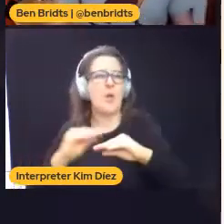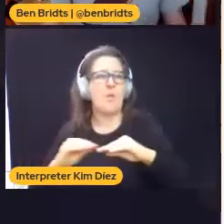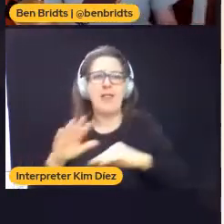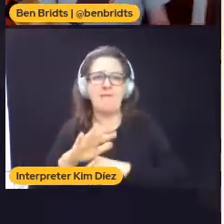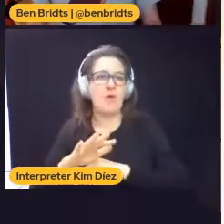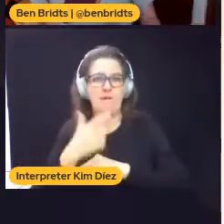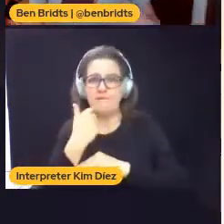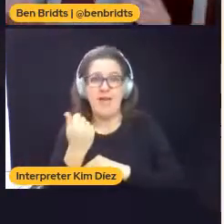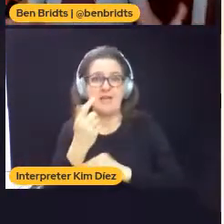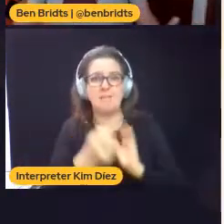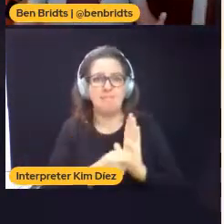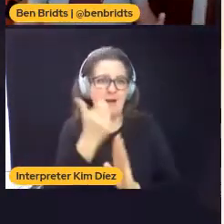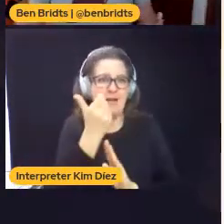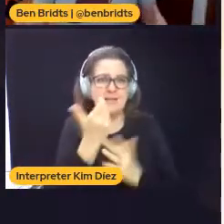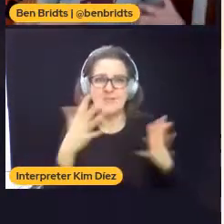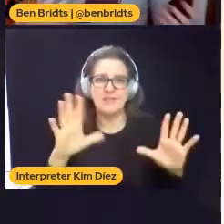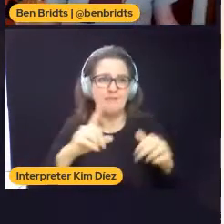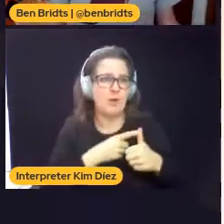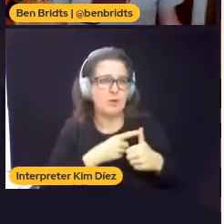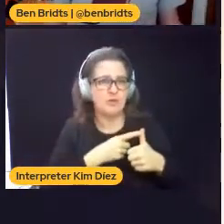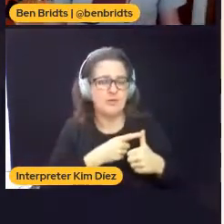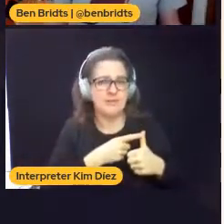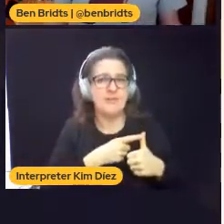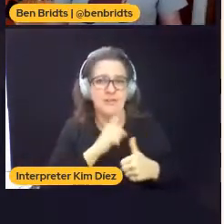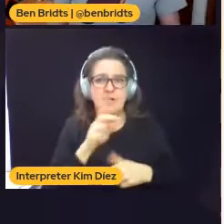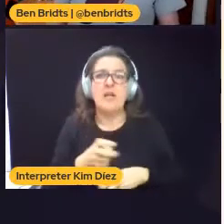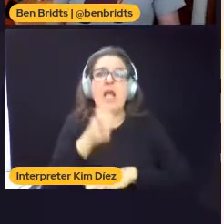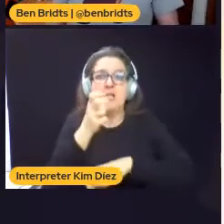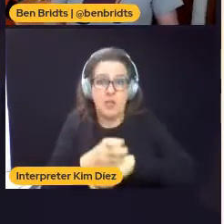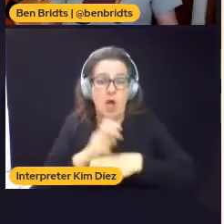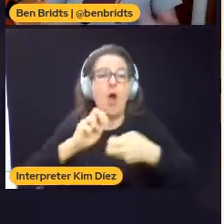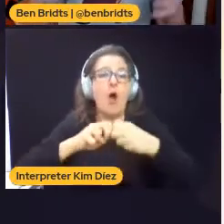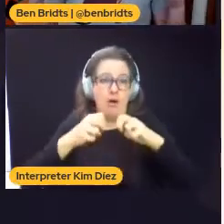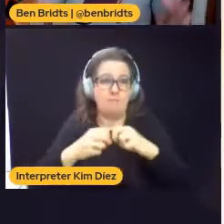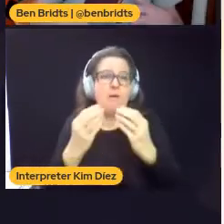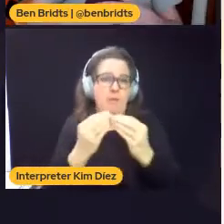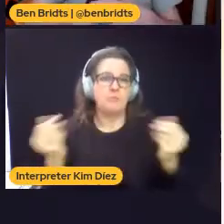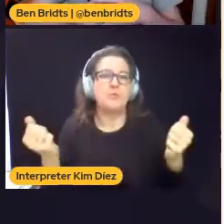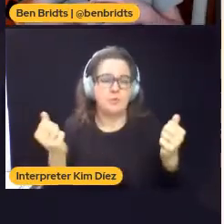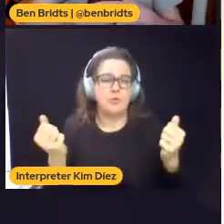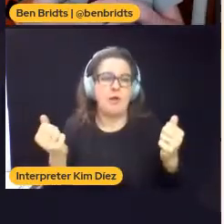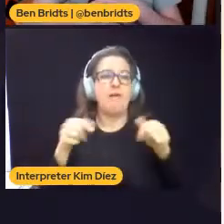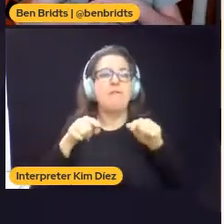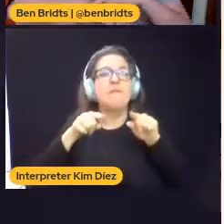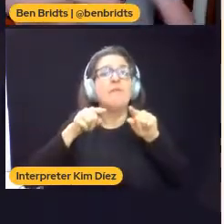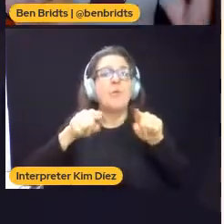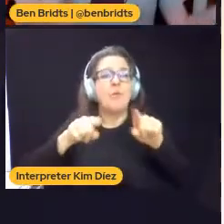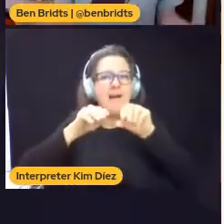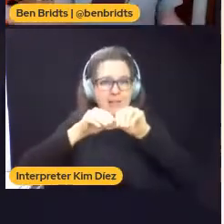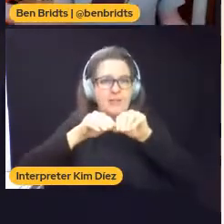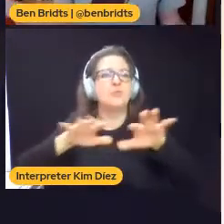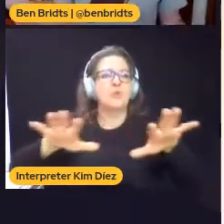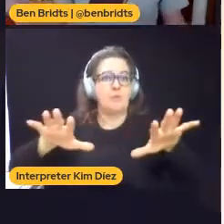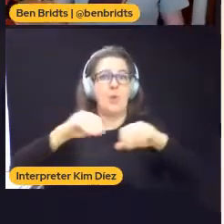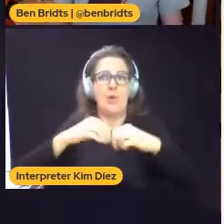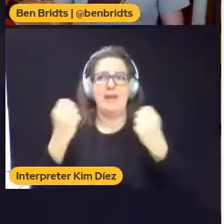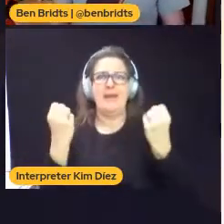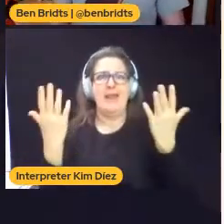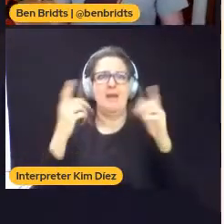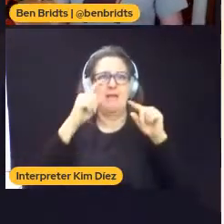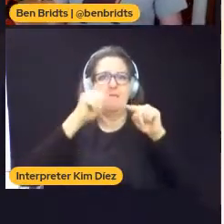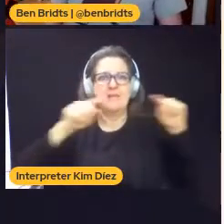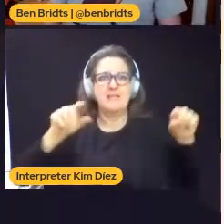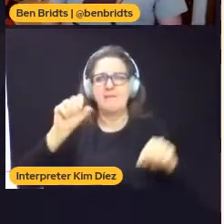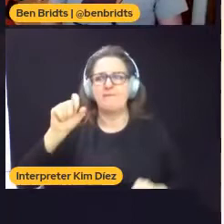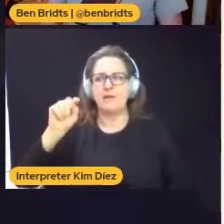first. So it's a very hard problem to solve once it gets deployed in lots of stacks, and